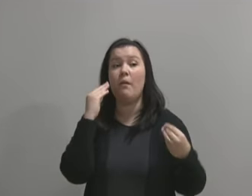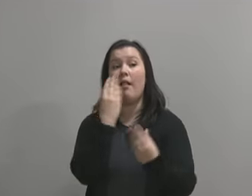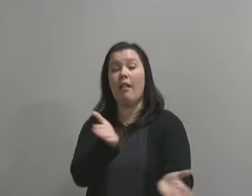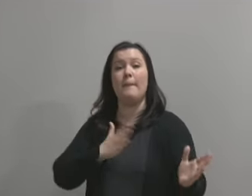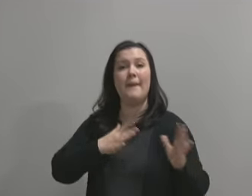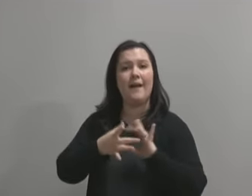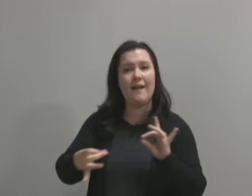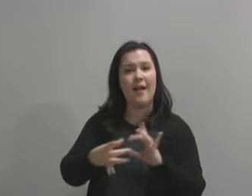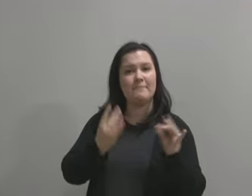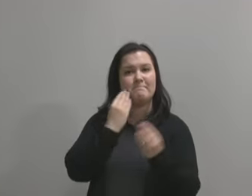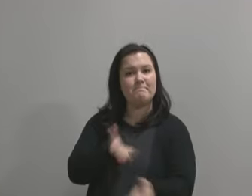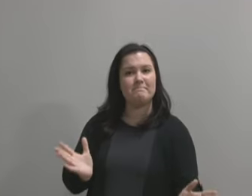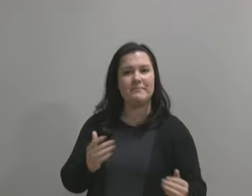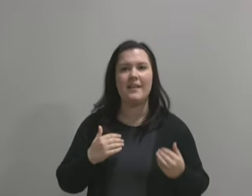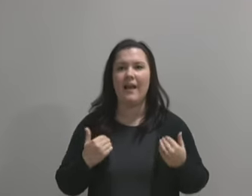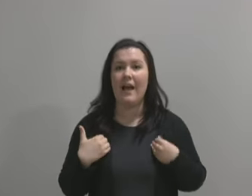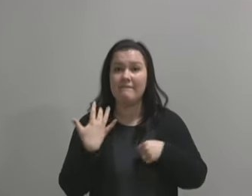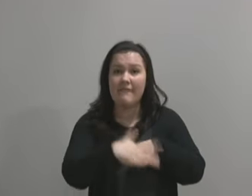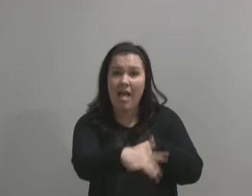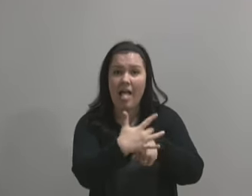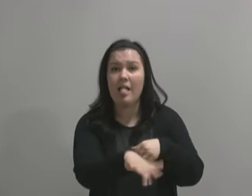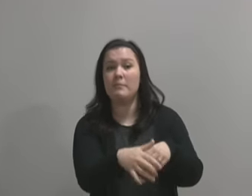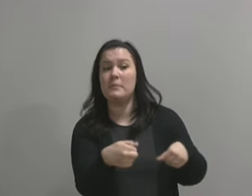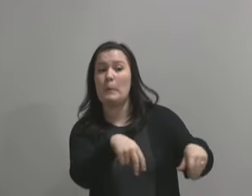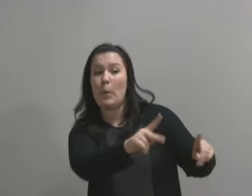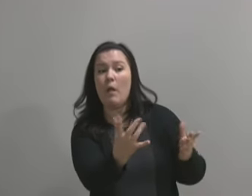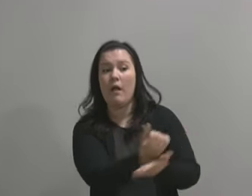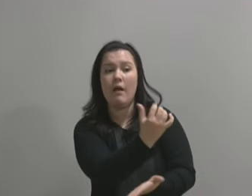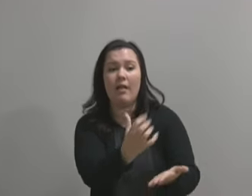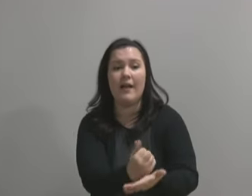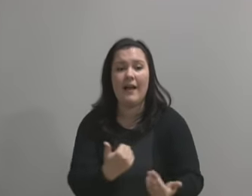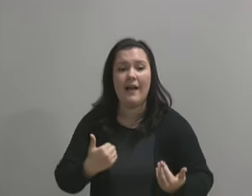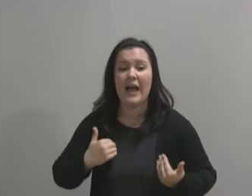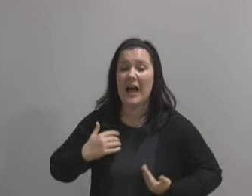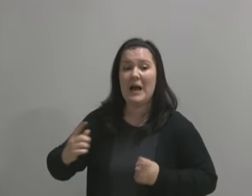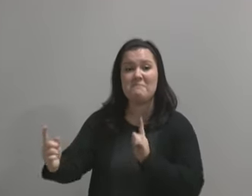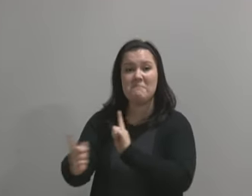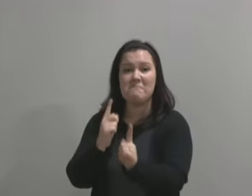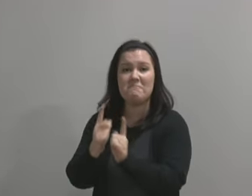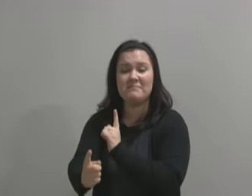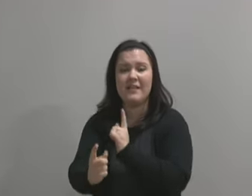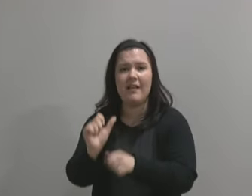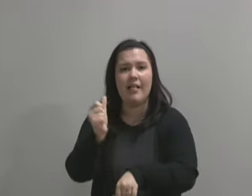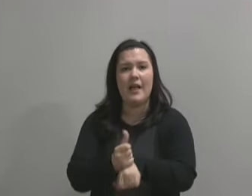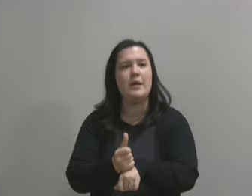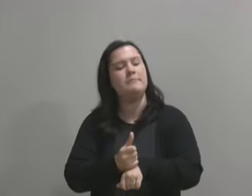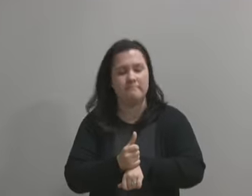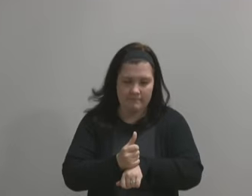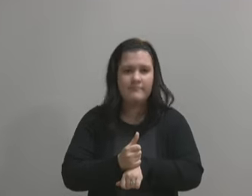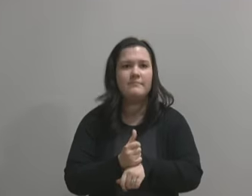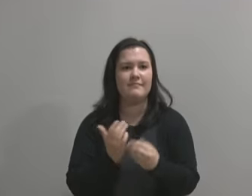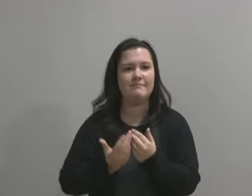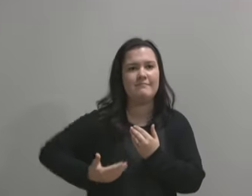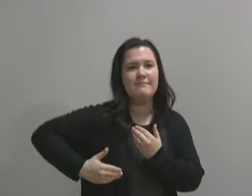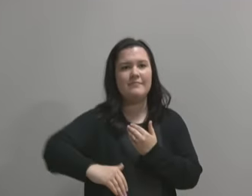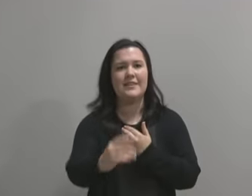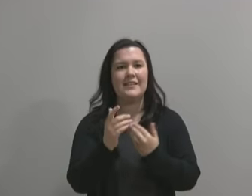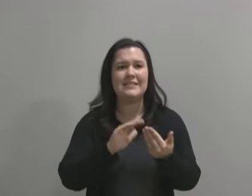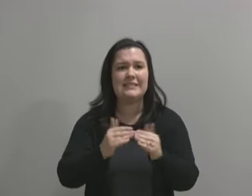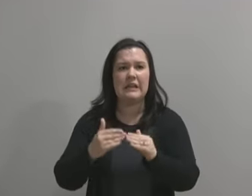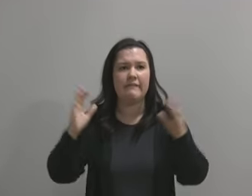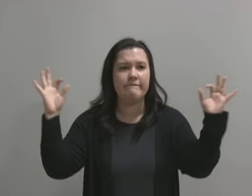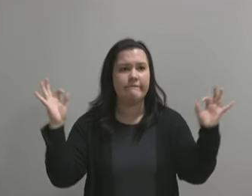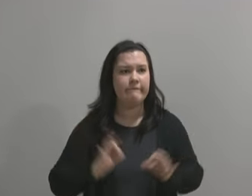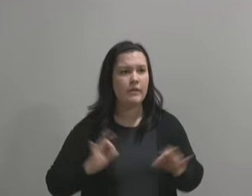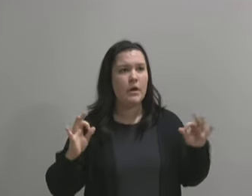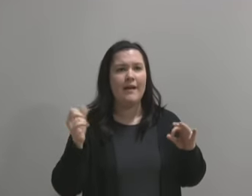opportunities. Doors were opened, introductions were made that helped me set my feet firmly on the ground in a city where I